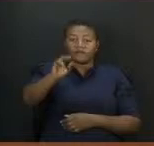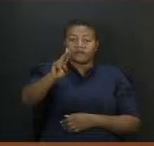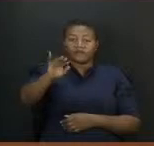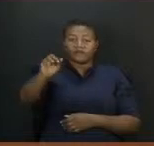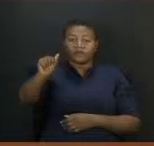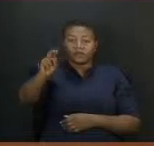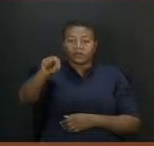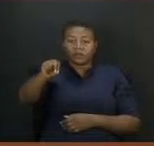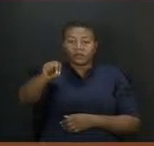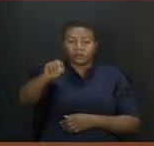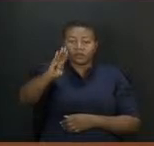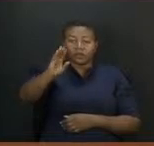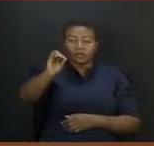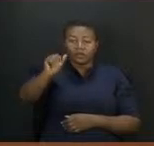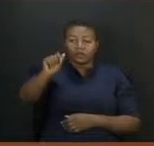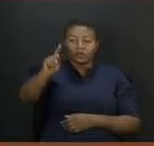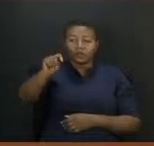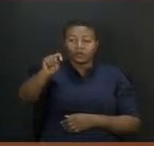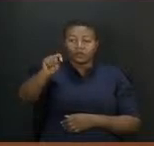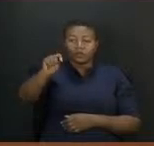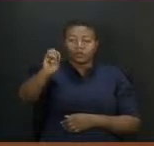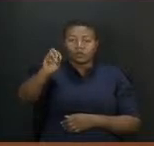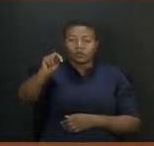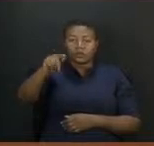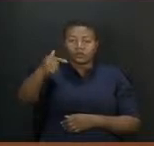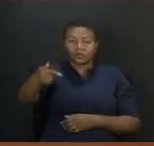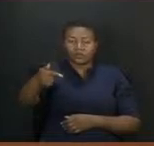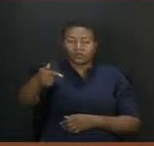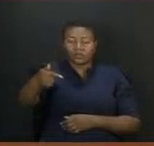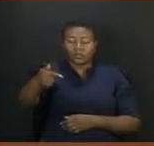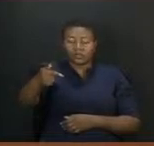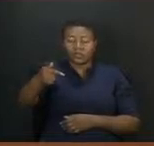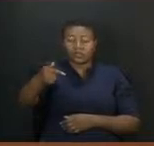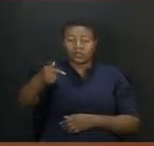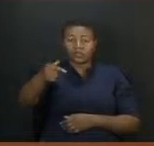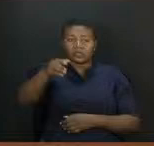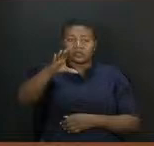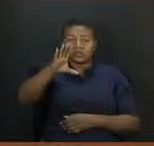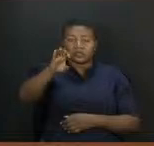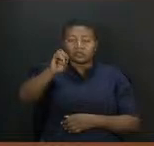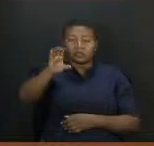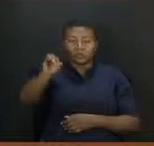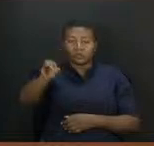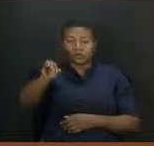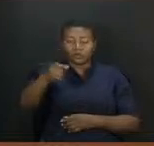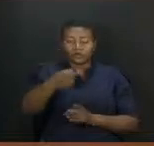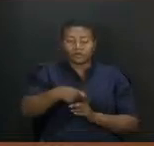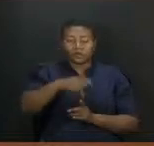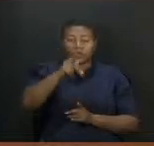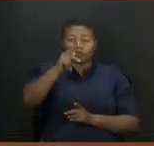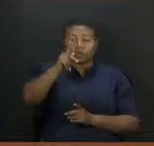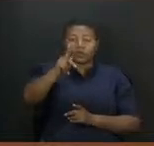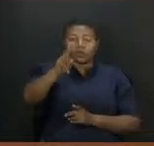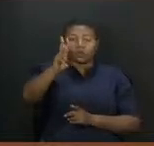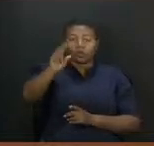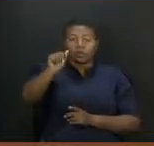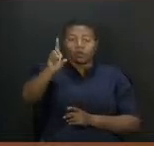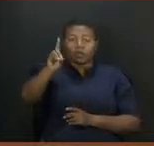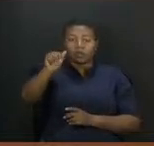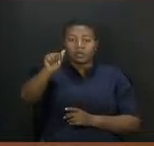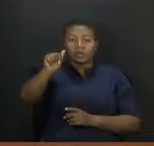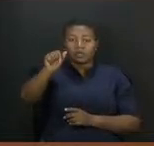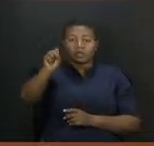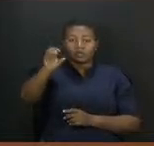executive manager. They are from Kwadaso. They are 50 in number.